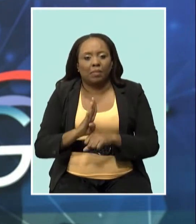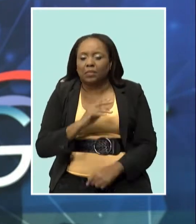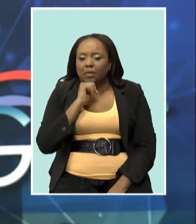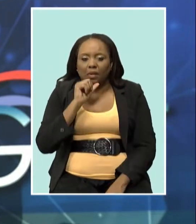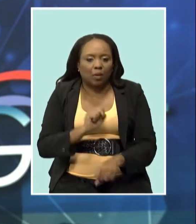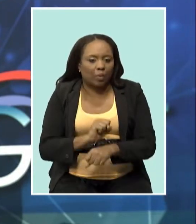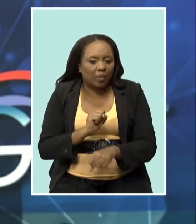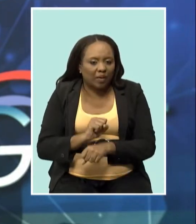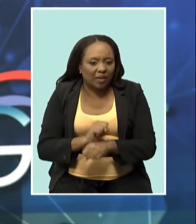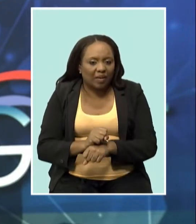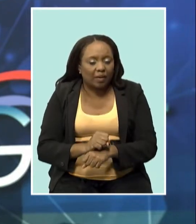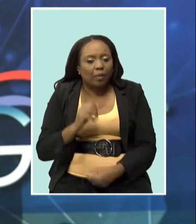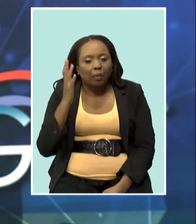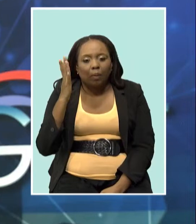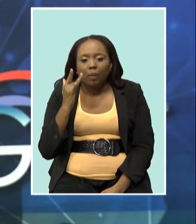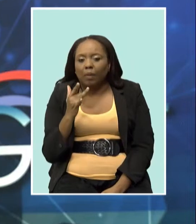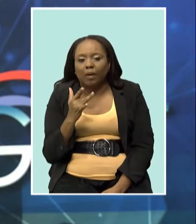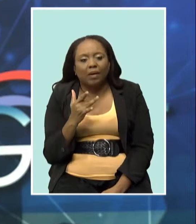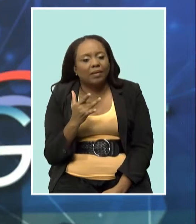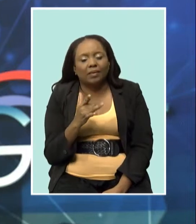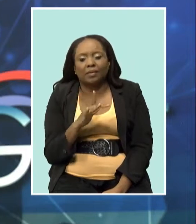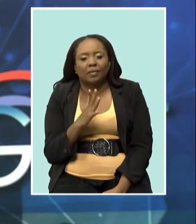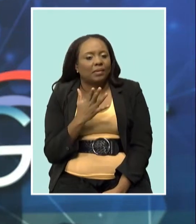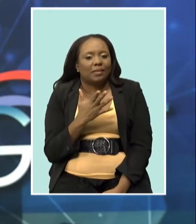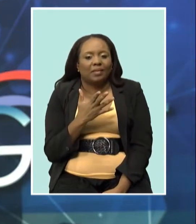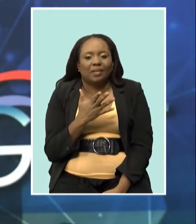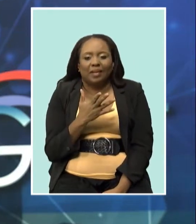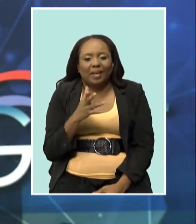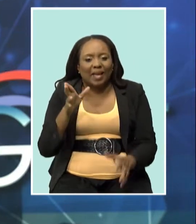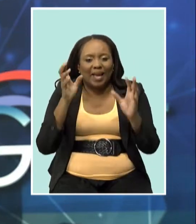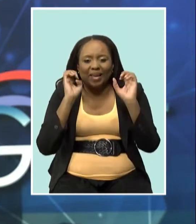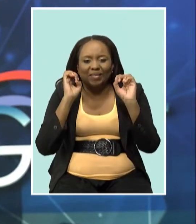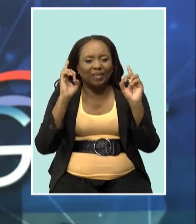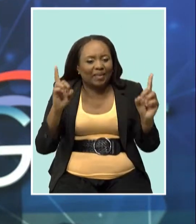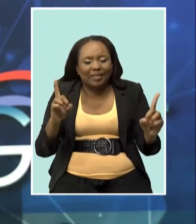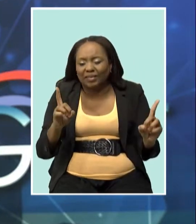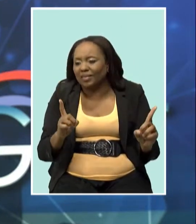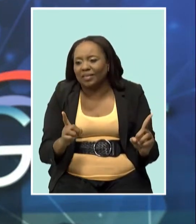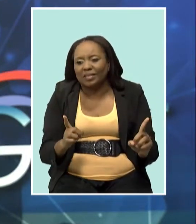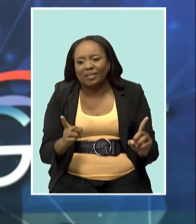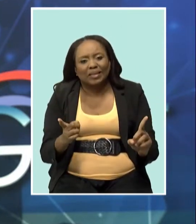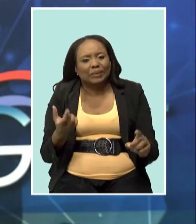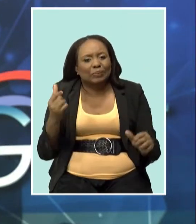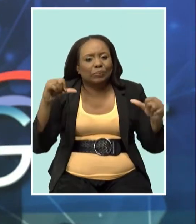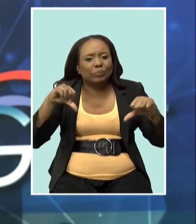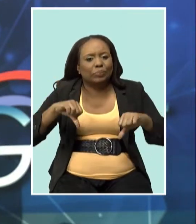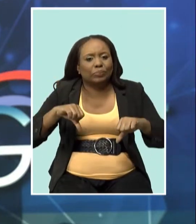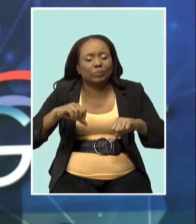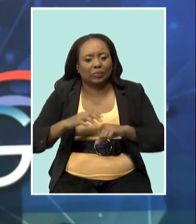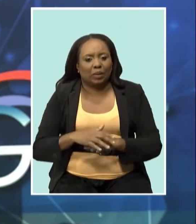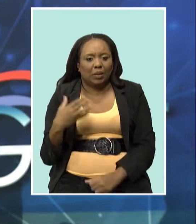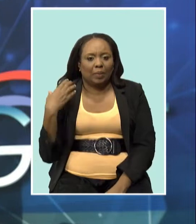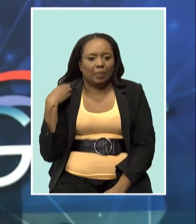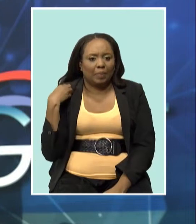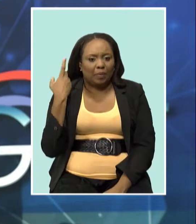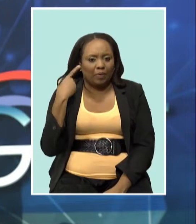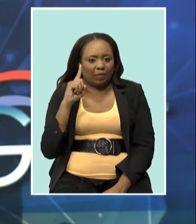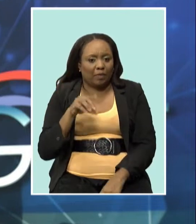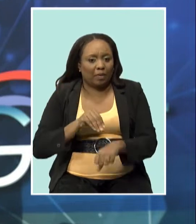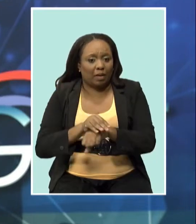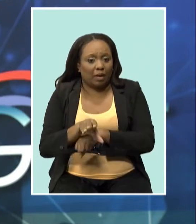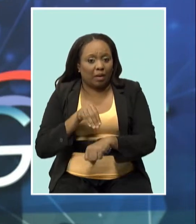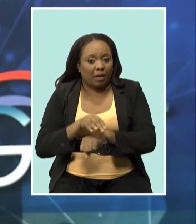very short order because it takes significantly less time to establish a tinsel structure than it does to do bricks and mortar, which will take significantly